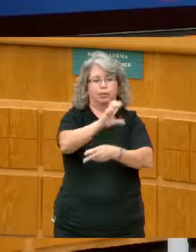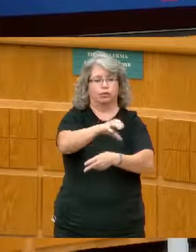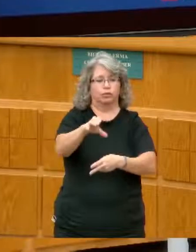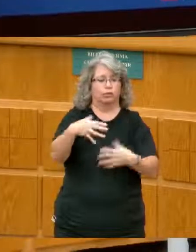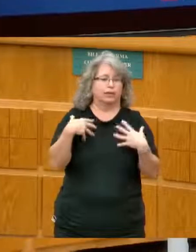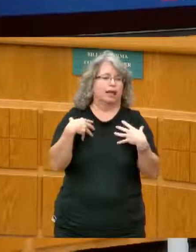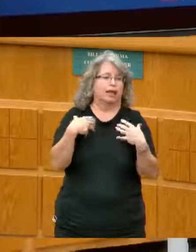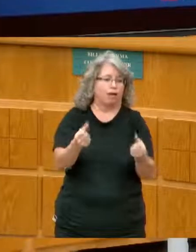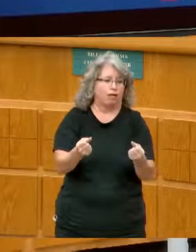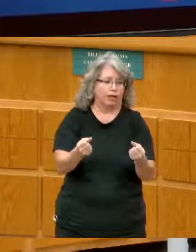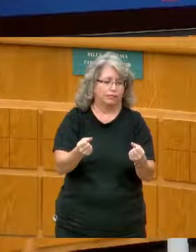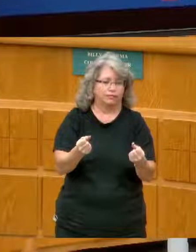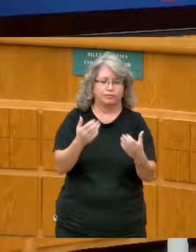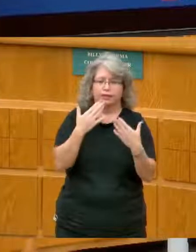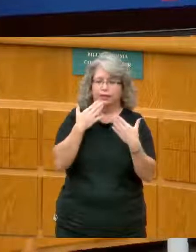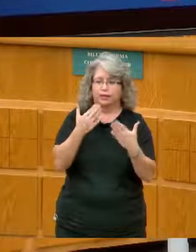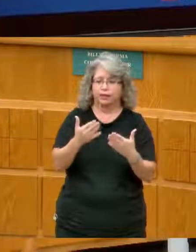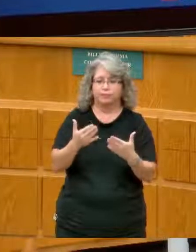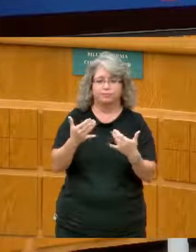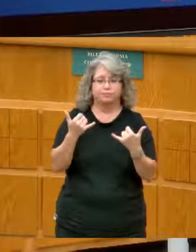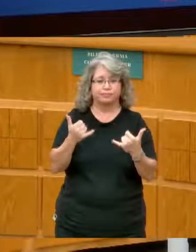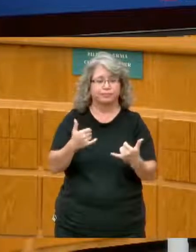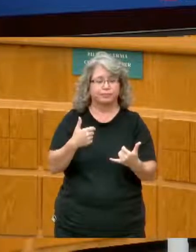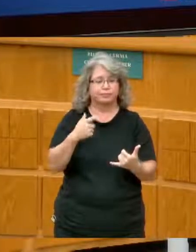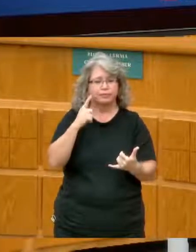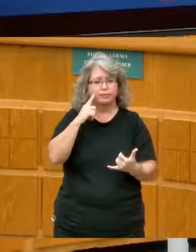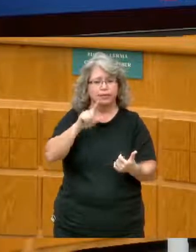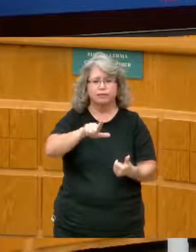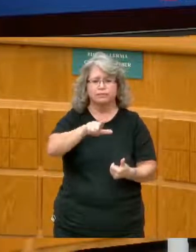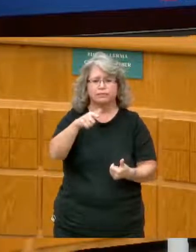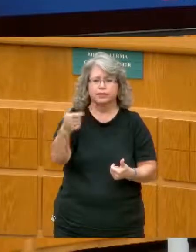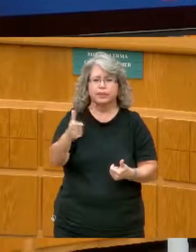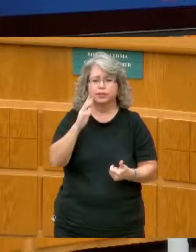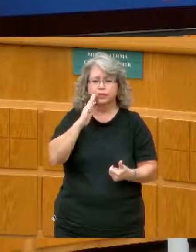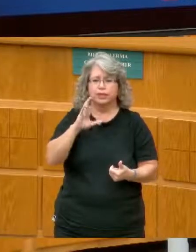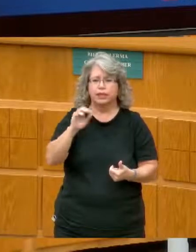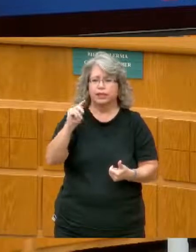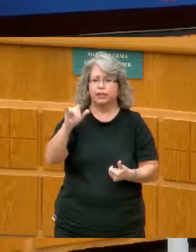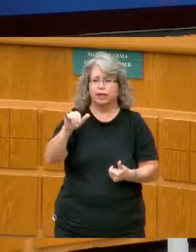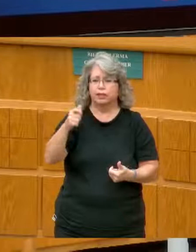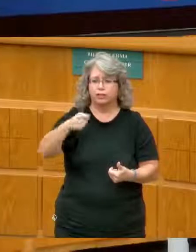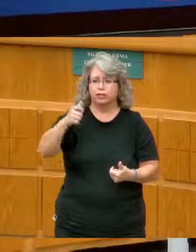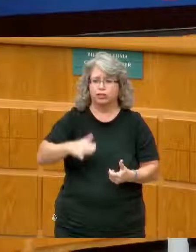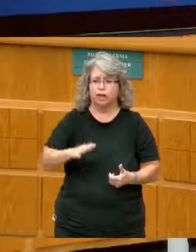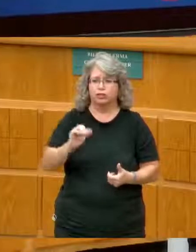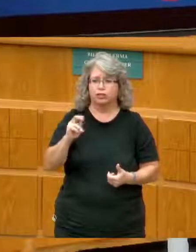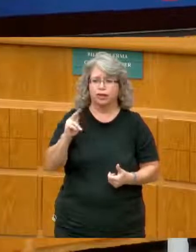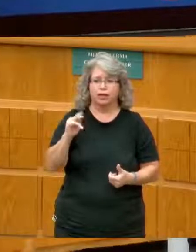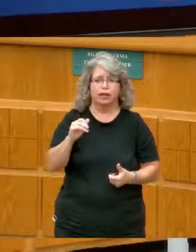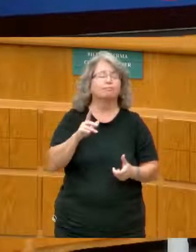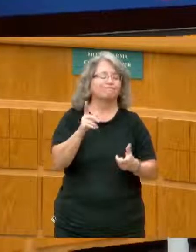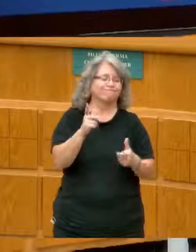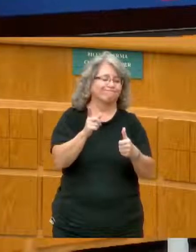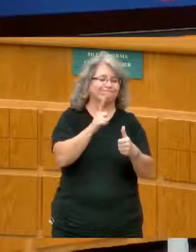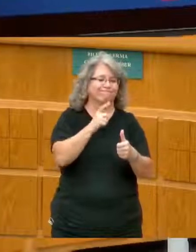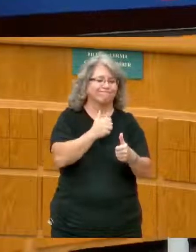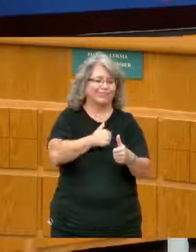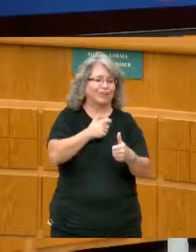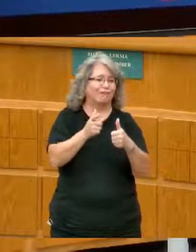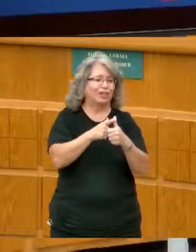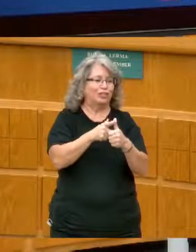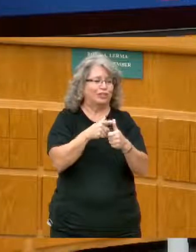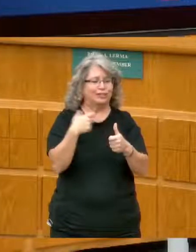Thank you. And now I believe we'll hear from our County Judge, Barbara Canales. Gabby, I'm sorry, after the translation.